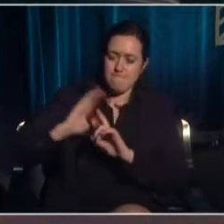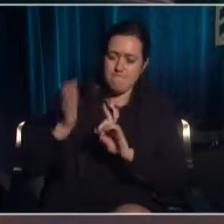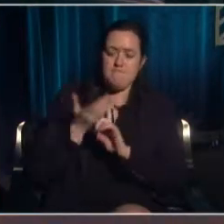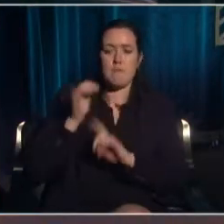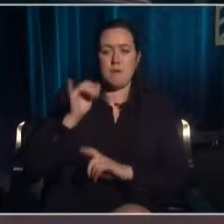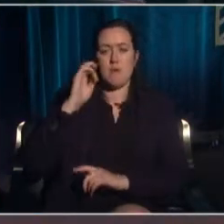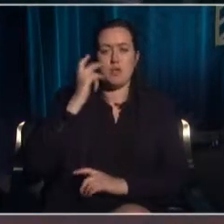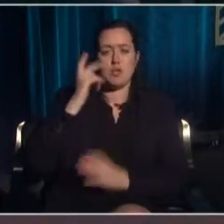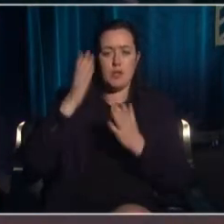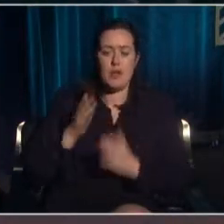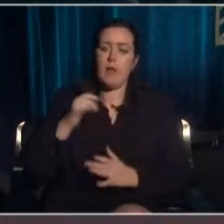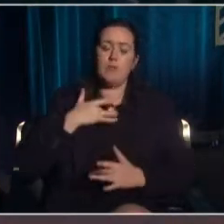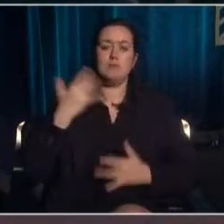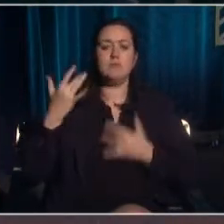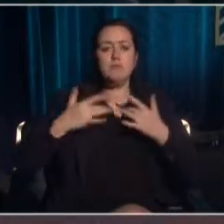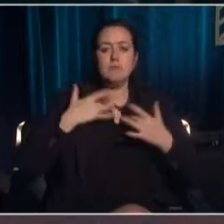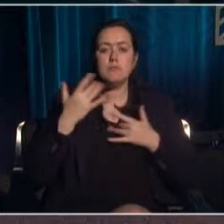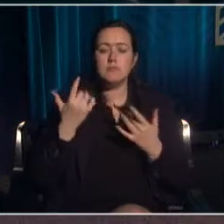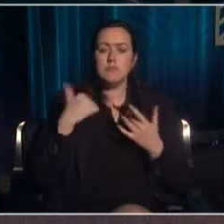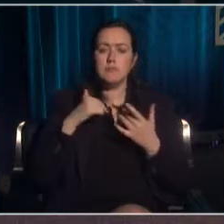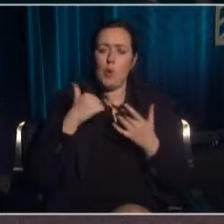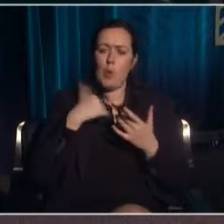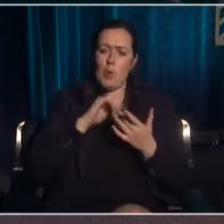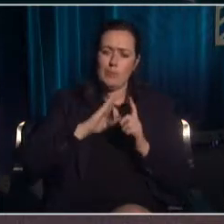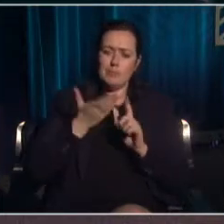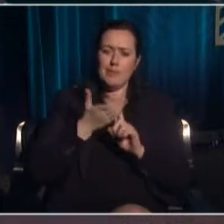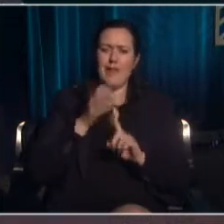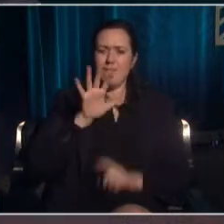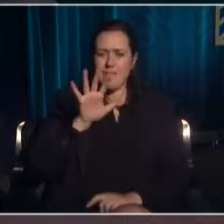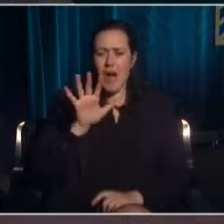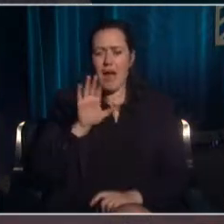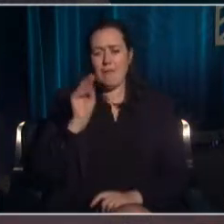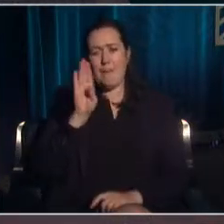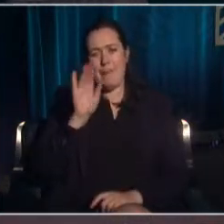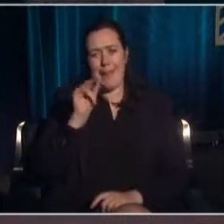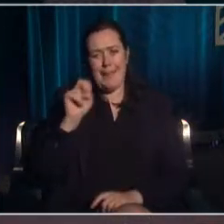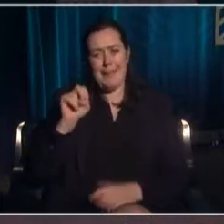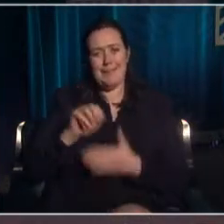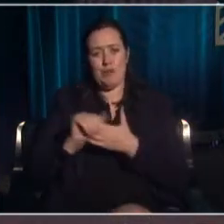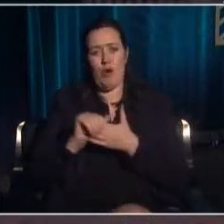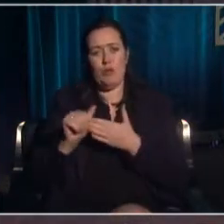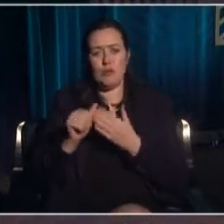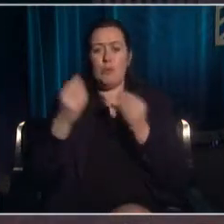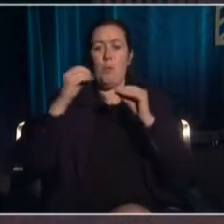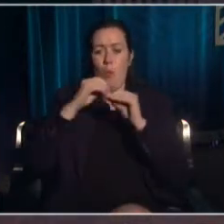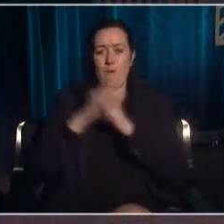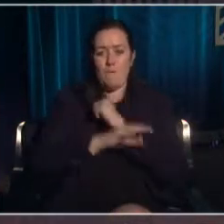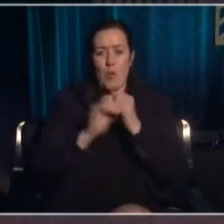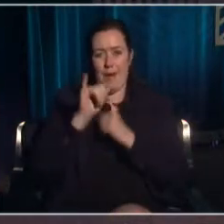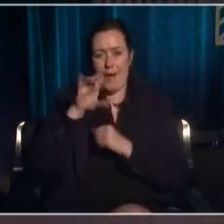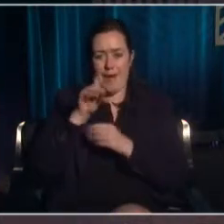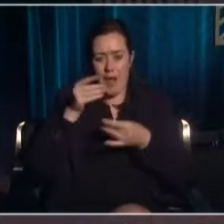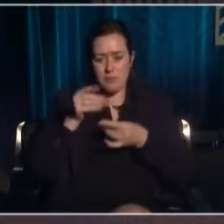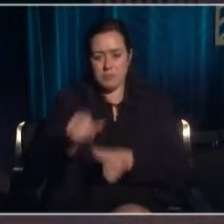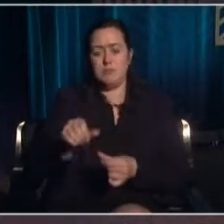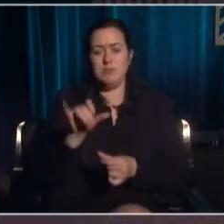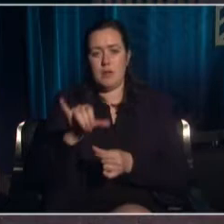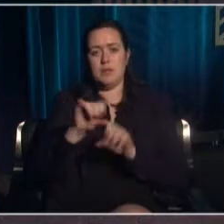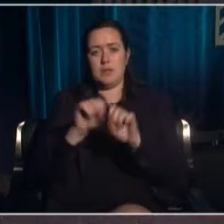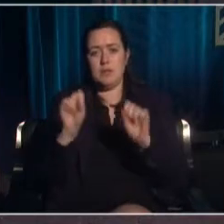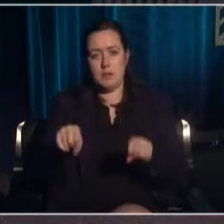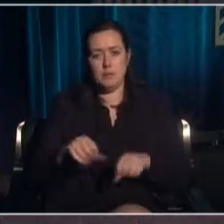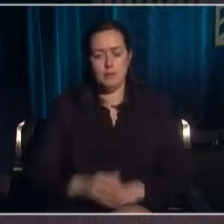was the first big win. It helped get $5 billion more foreign aid into the system. But it also taught us something